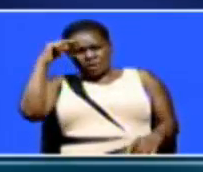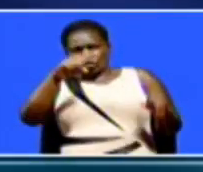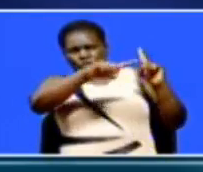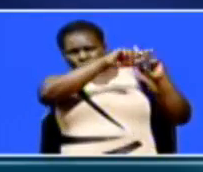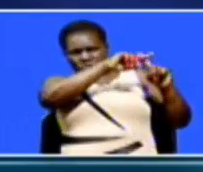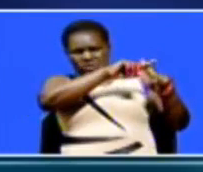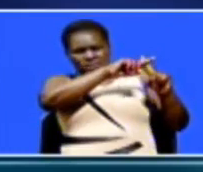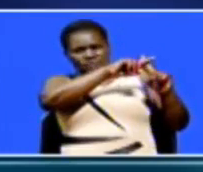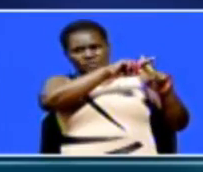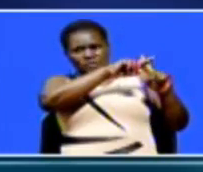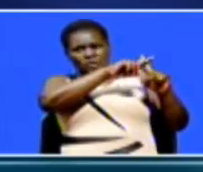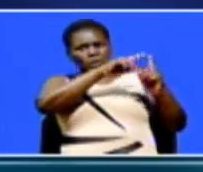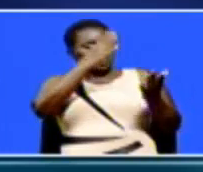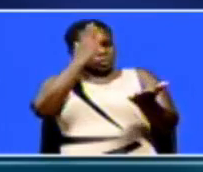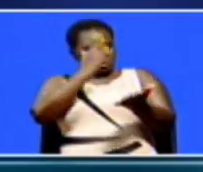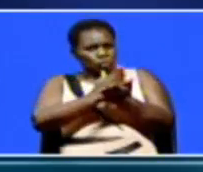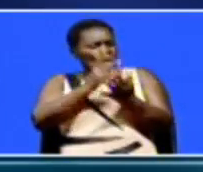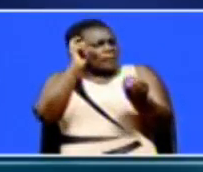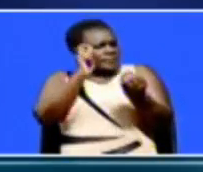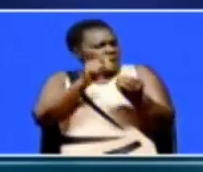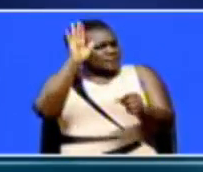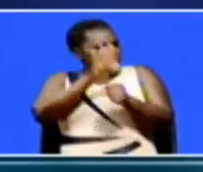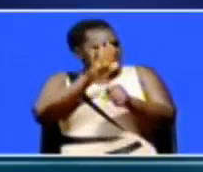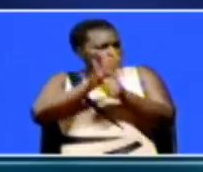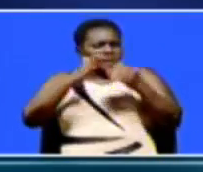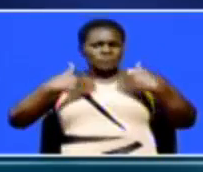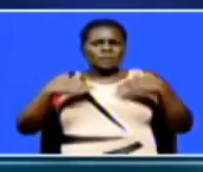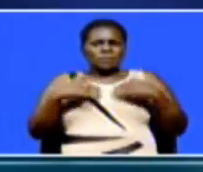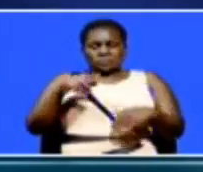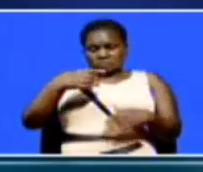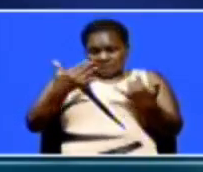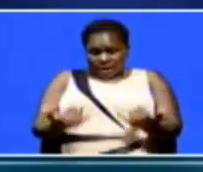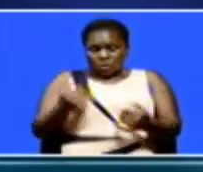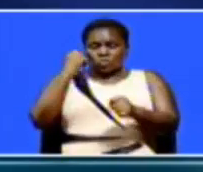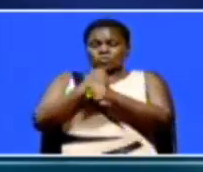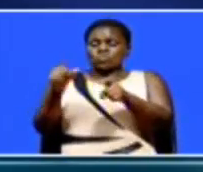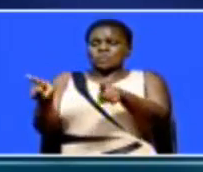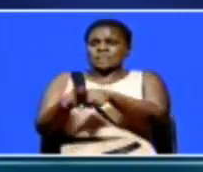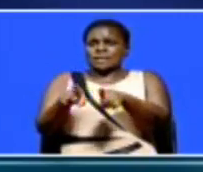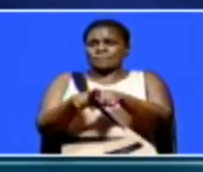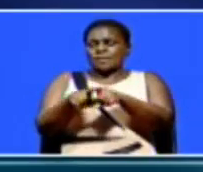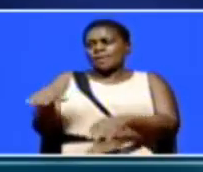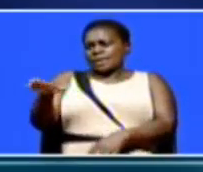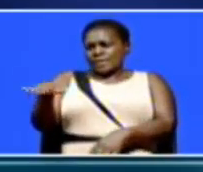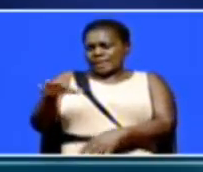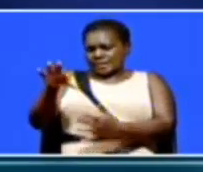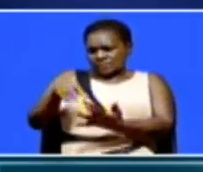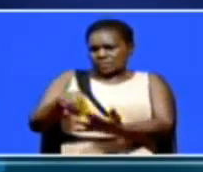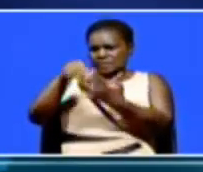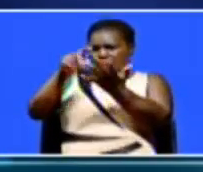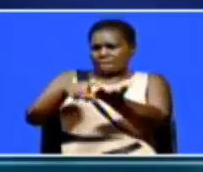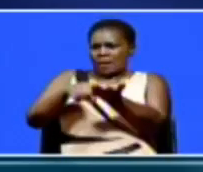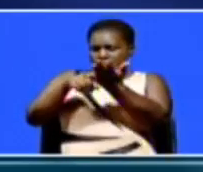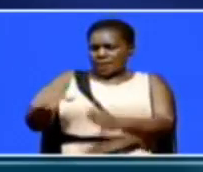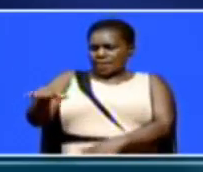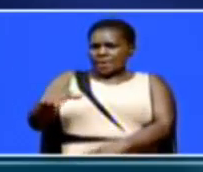As a matter of fact, we should test as many people as possible, and that is what we are doing, in areas particularly, emphasizing